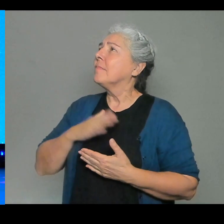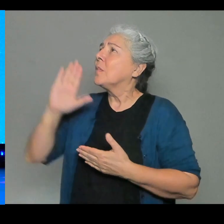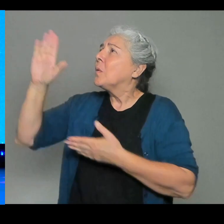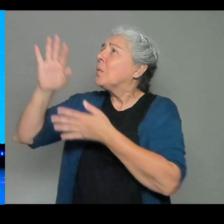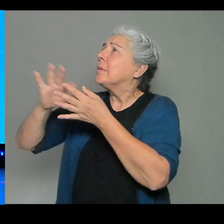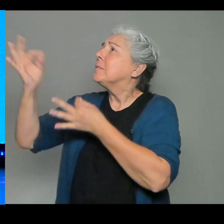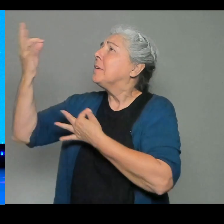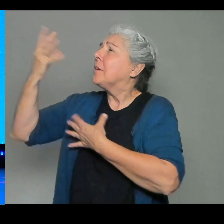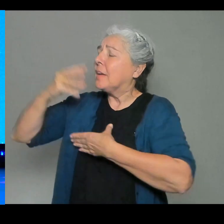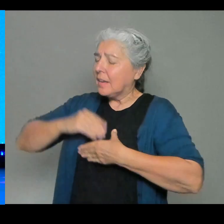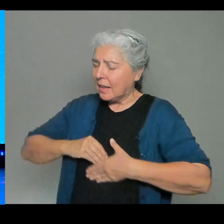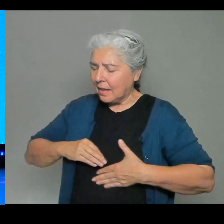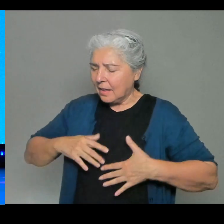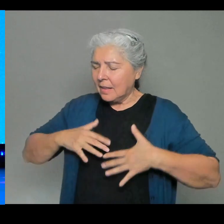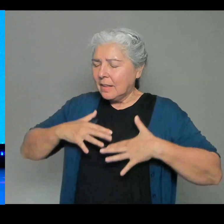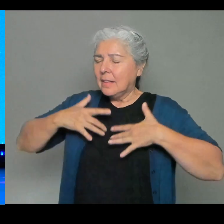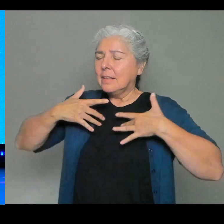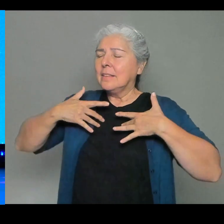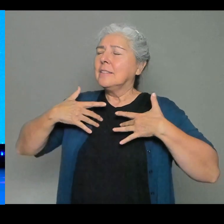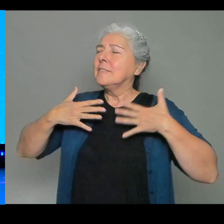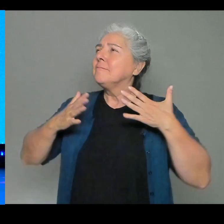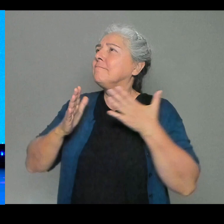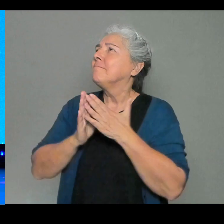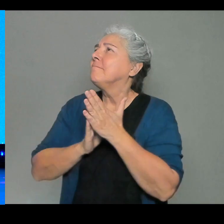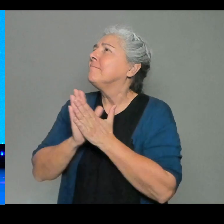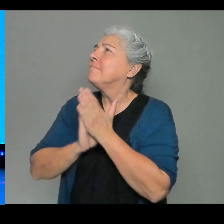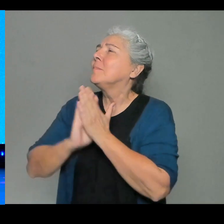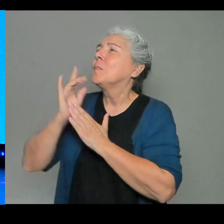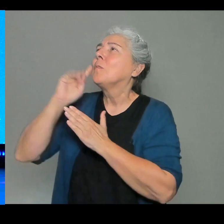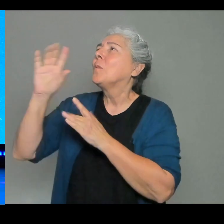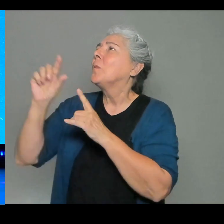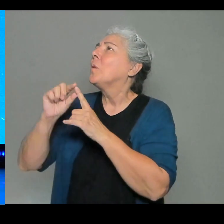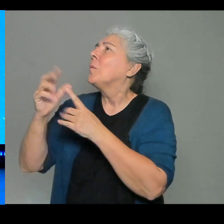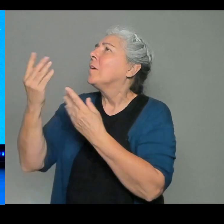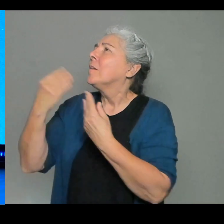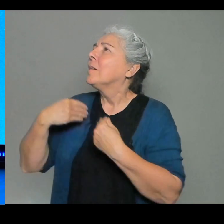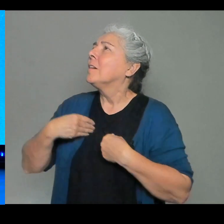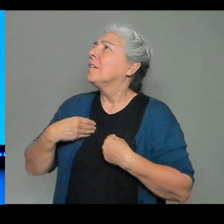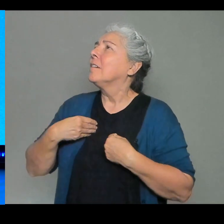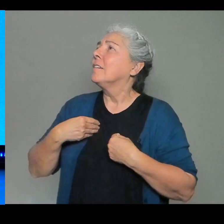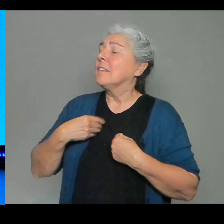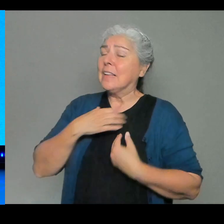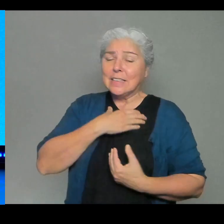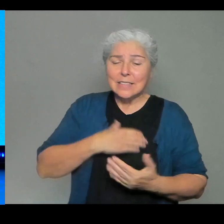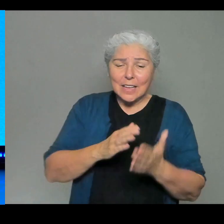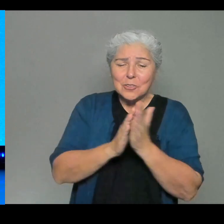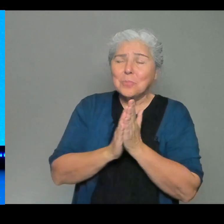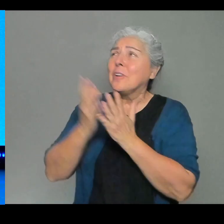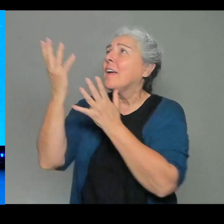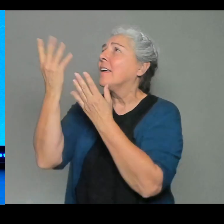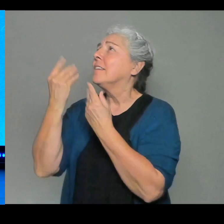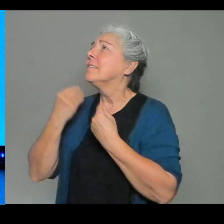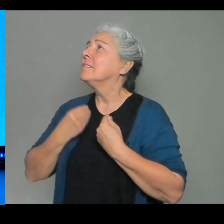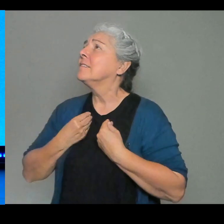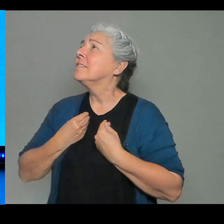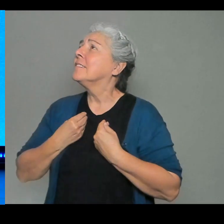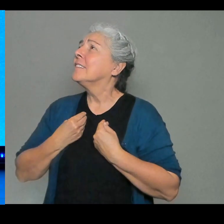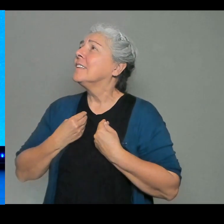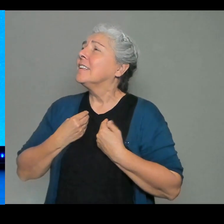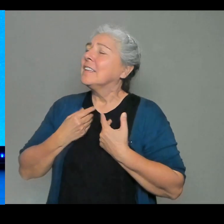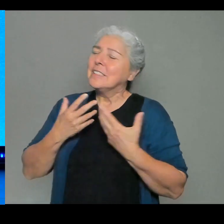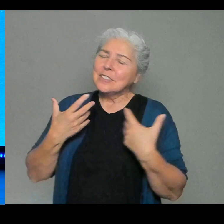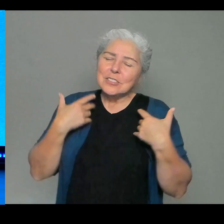Please fill me with the Spirit of God. Fill me with a passion for the Word. Fill me with a desire to